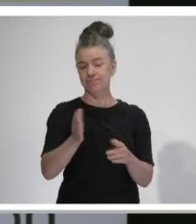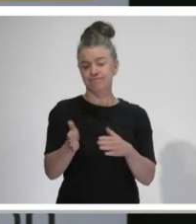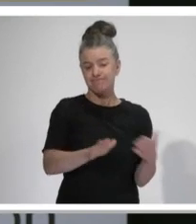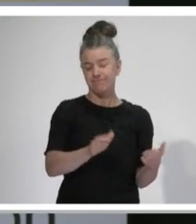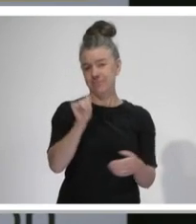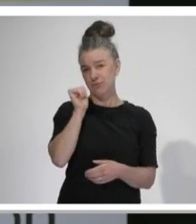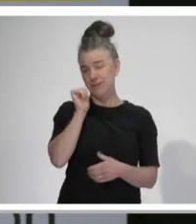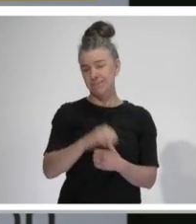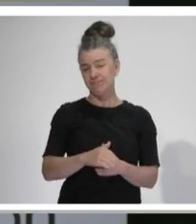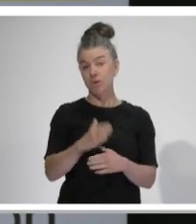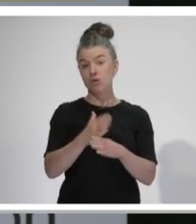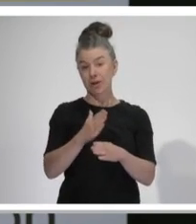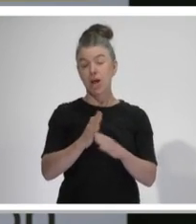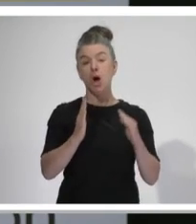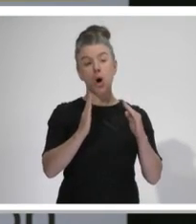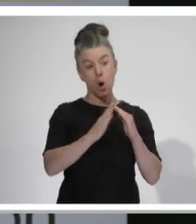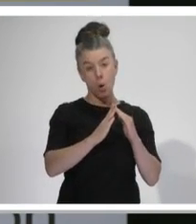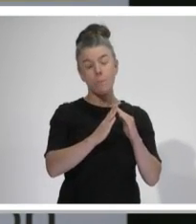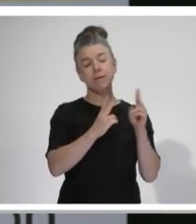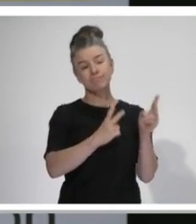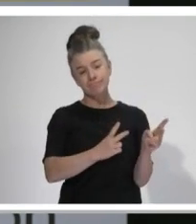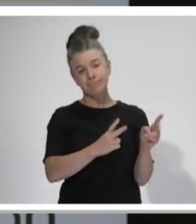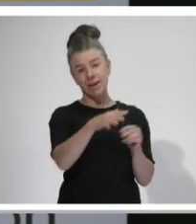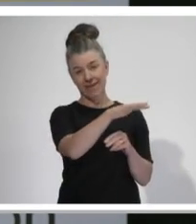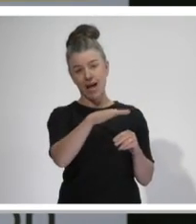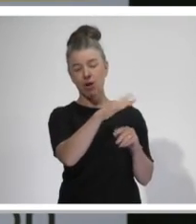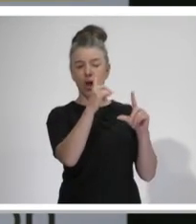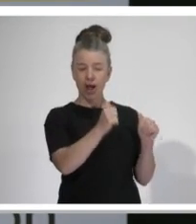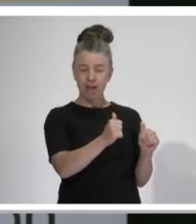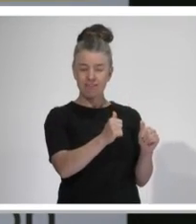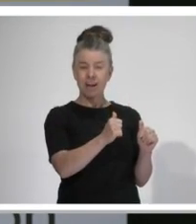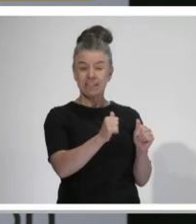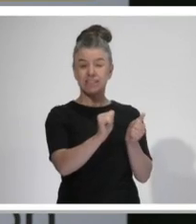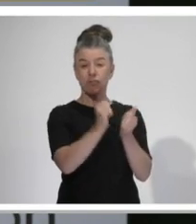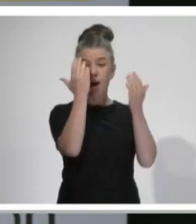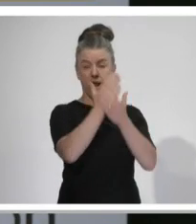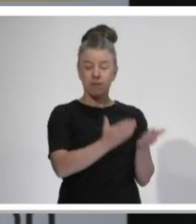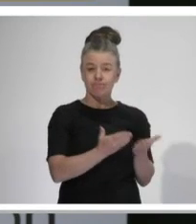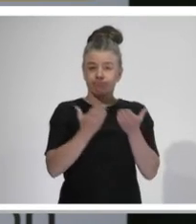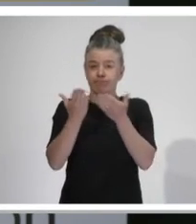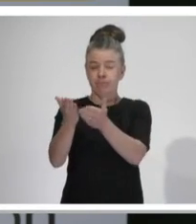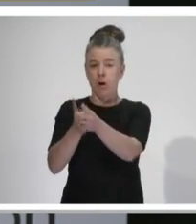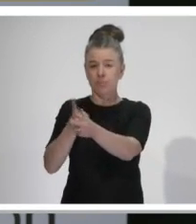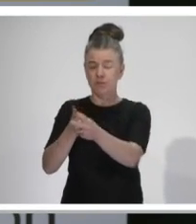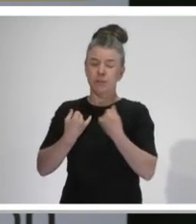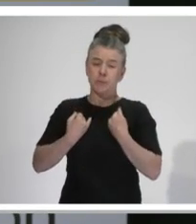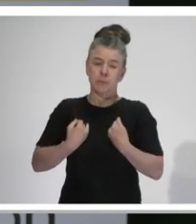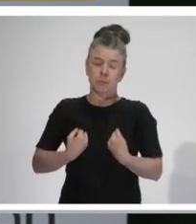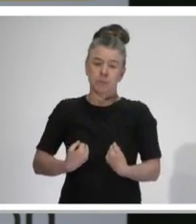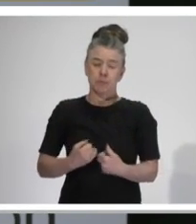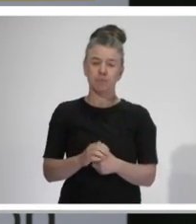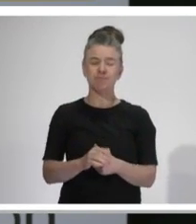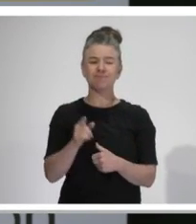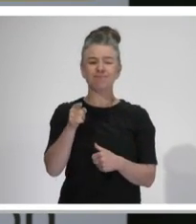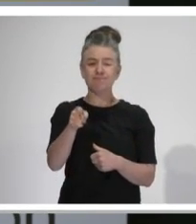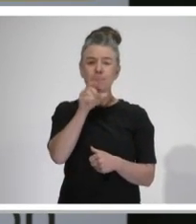He had been living at home with family and was admitted to hospital on Saturday night, very unwell. The man had a connection to the